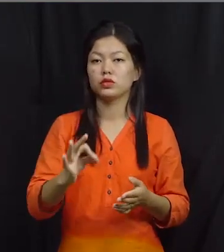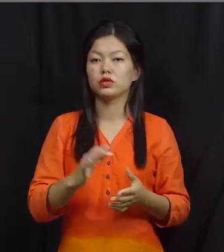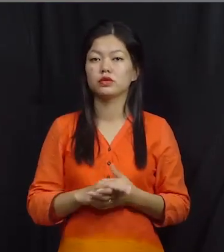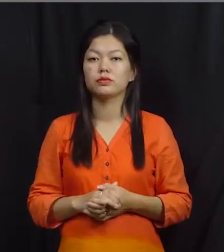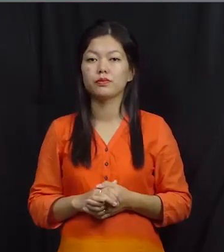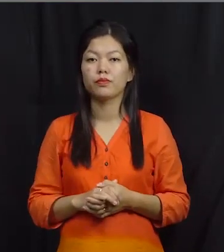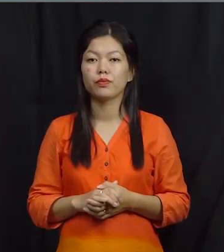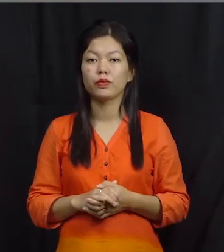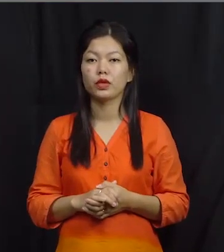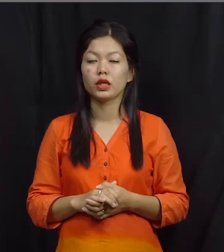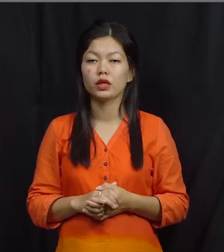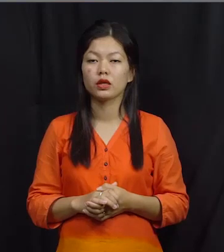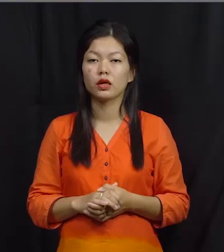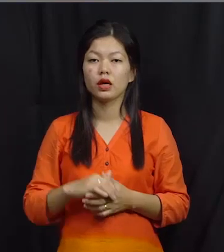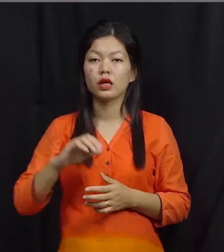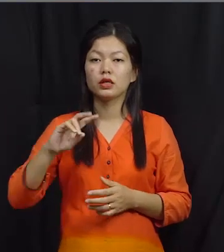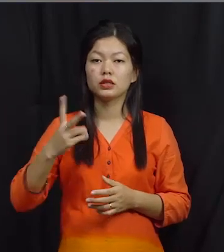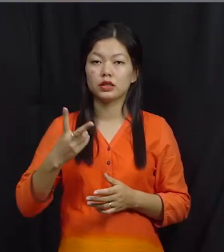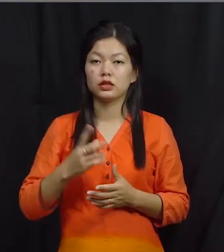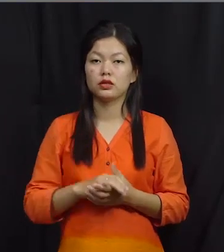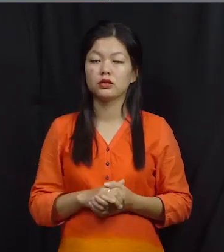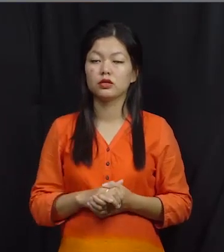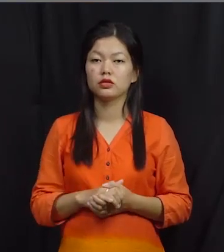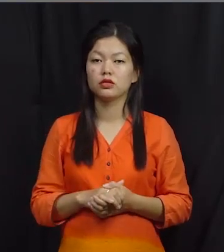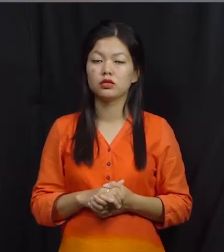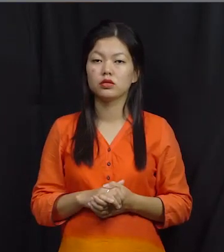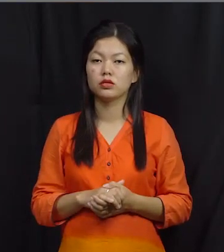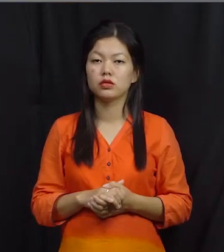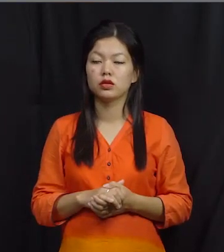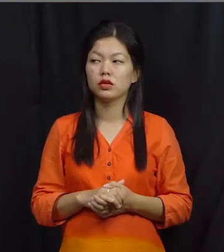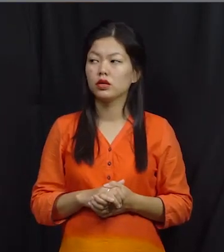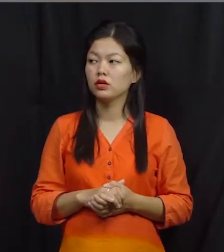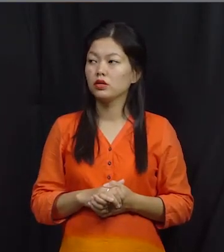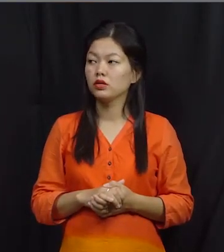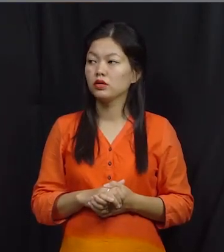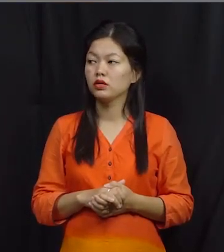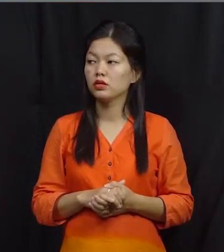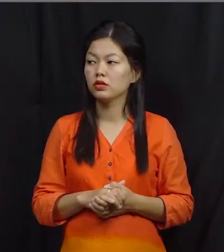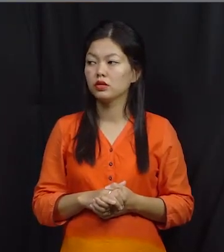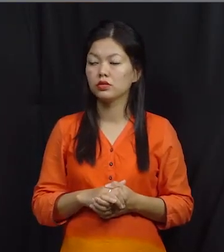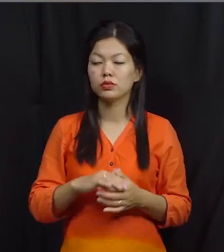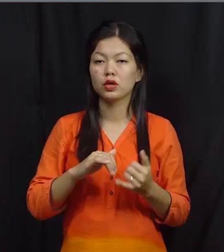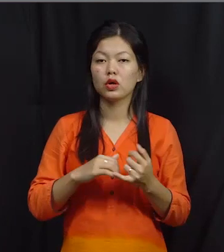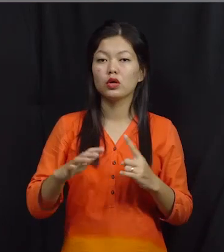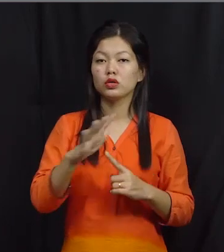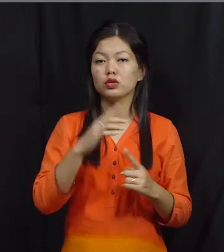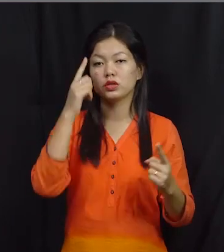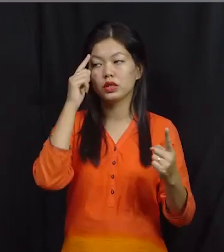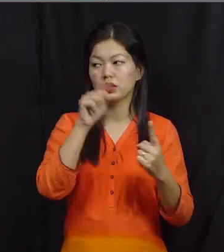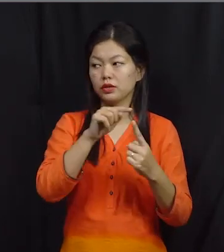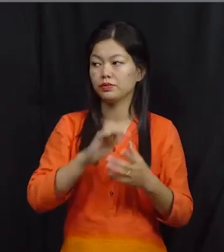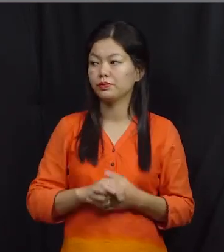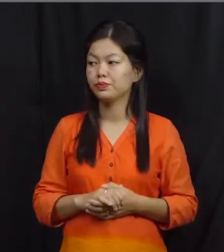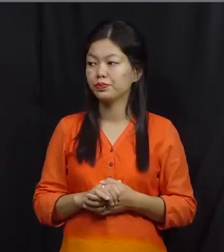now if you become educated, if you get education, then what happens to you? You become smart, right? You become